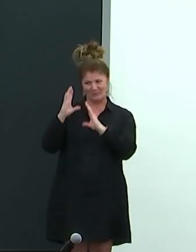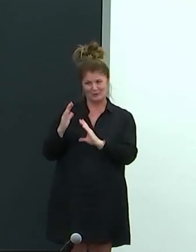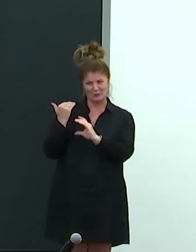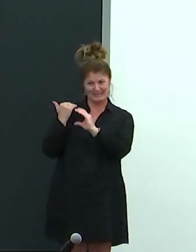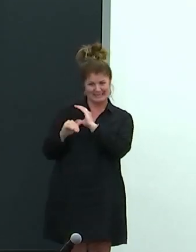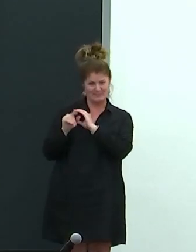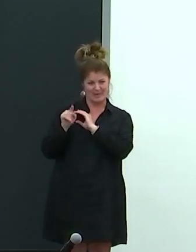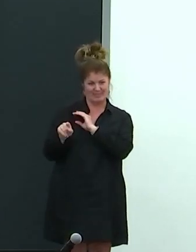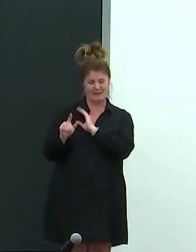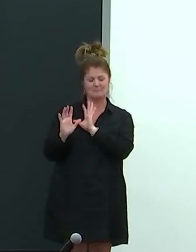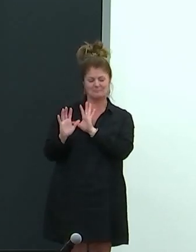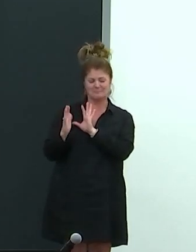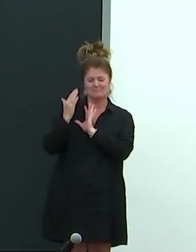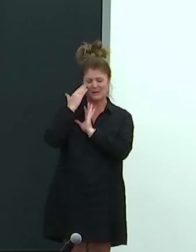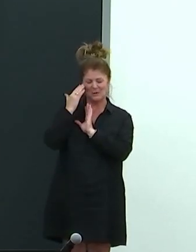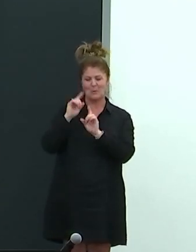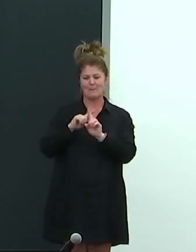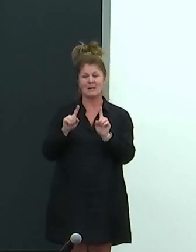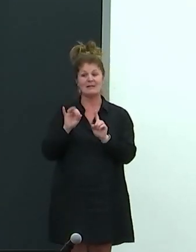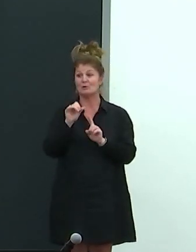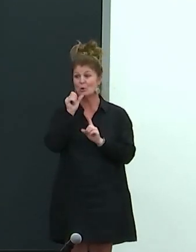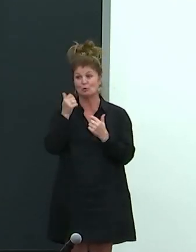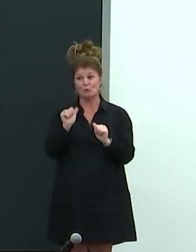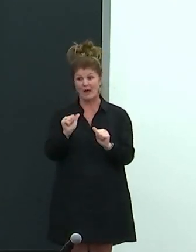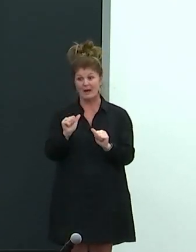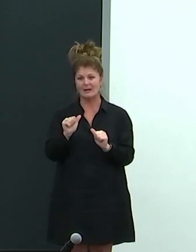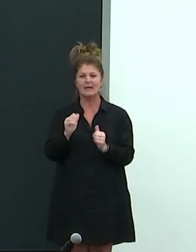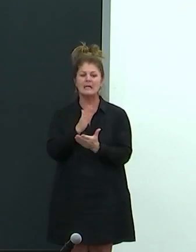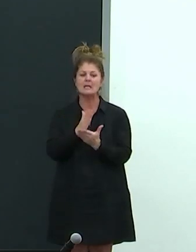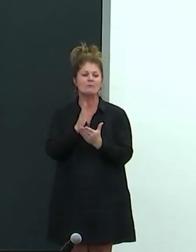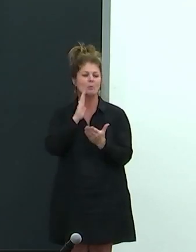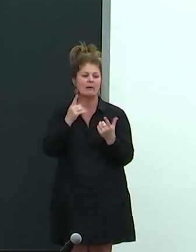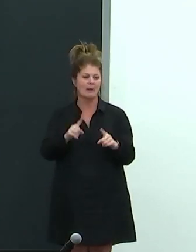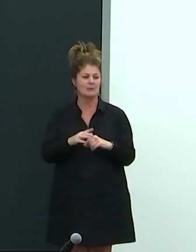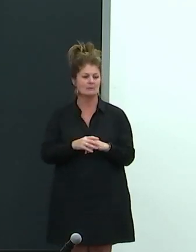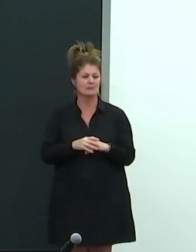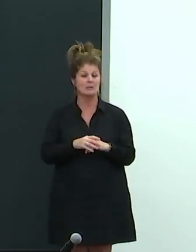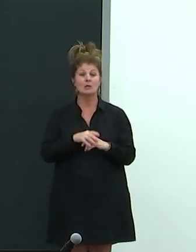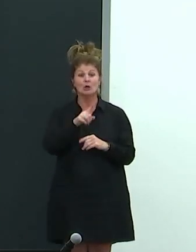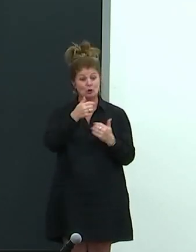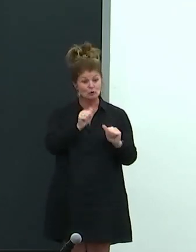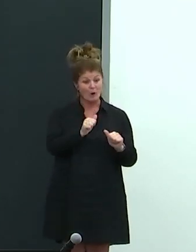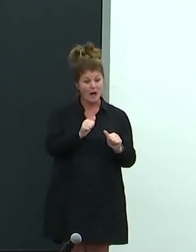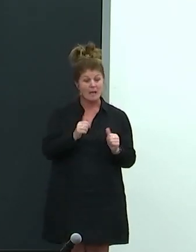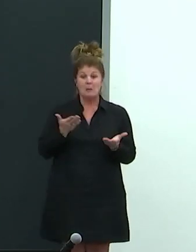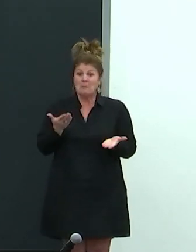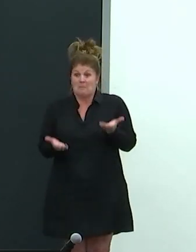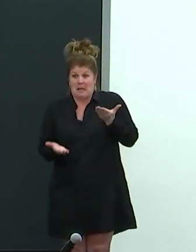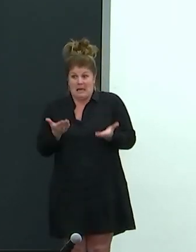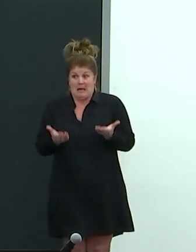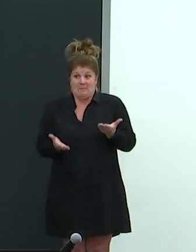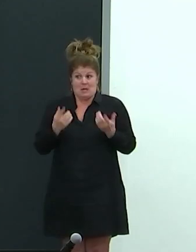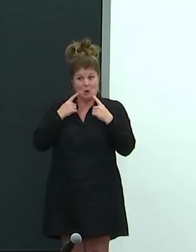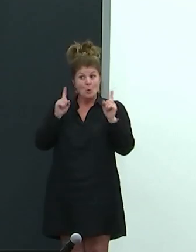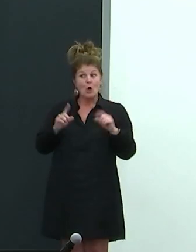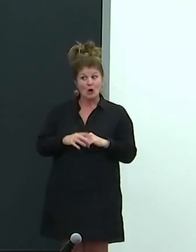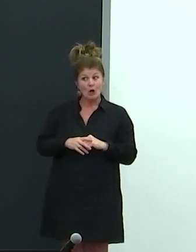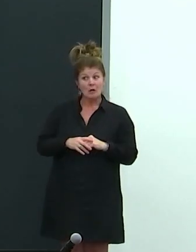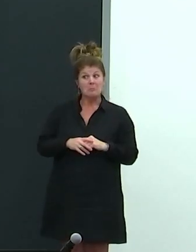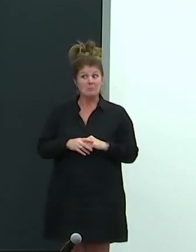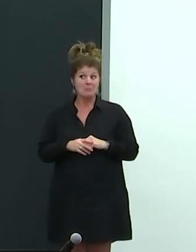thing, but if you don't try, then it definitely won't happen. If you do try, there's a possibility it might happen, so go with that.